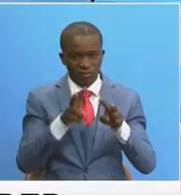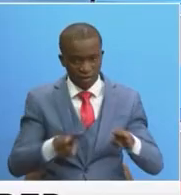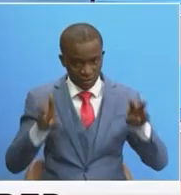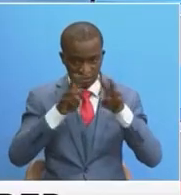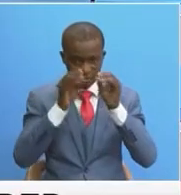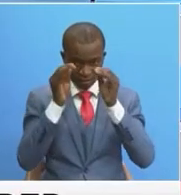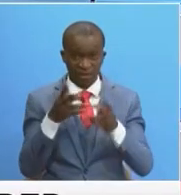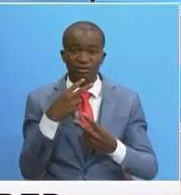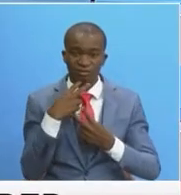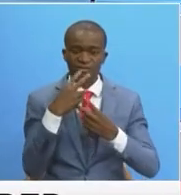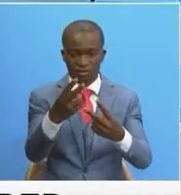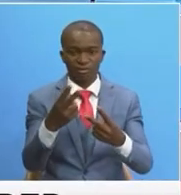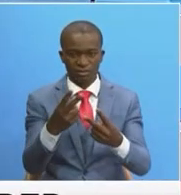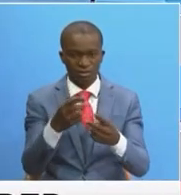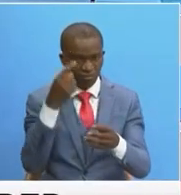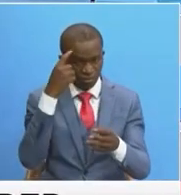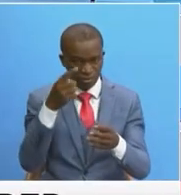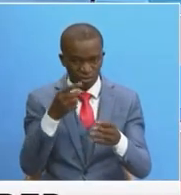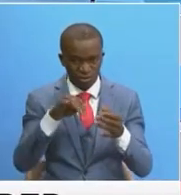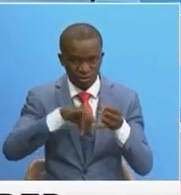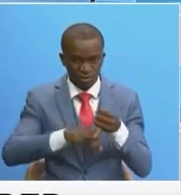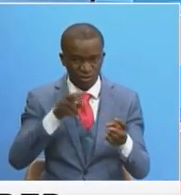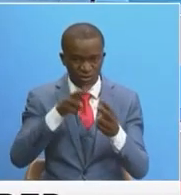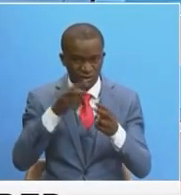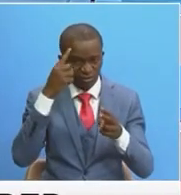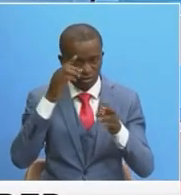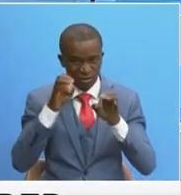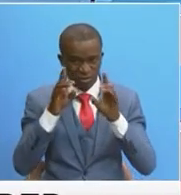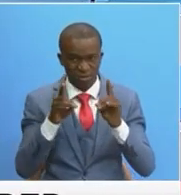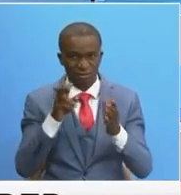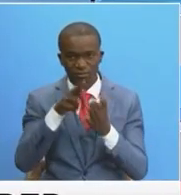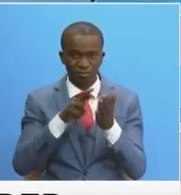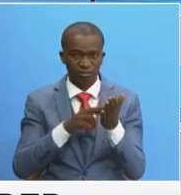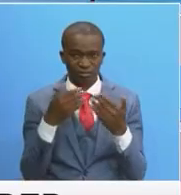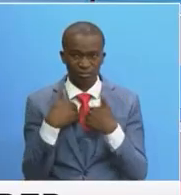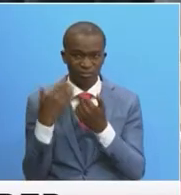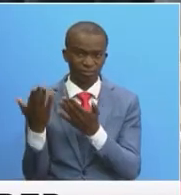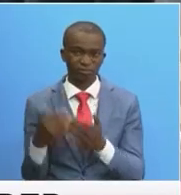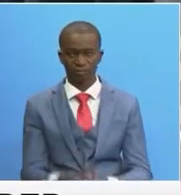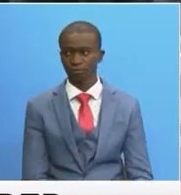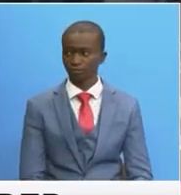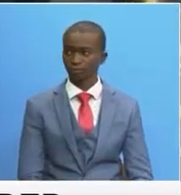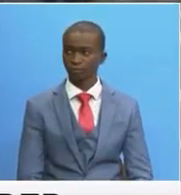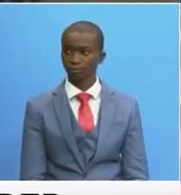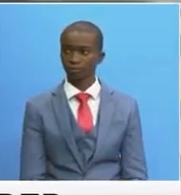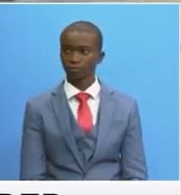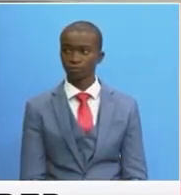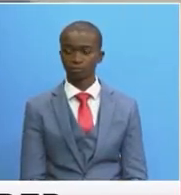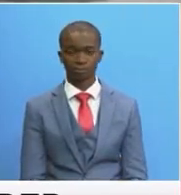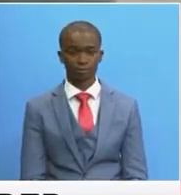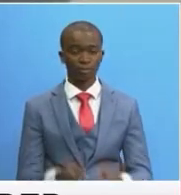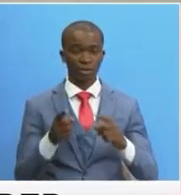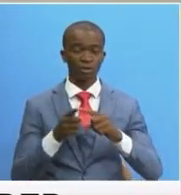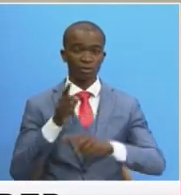Towards a New Social Contract for Education. Here is a report by Namakau Kayombo. Today,